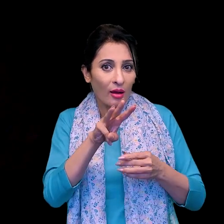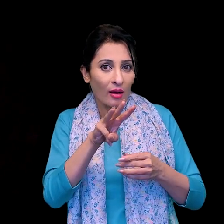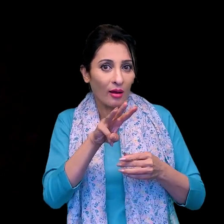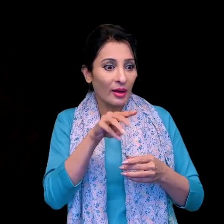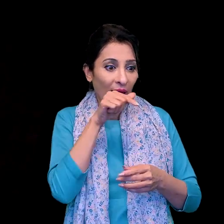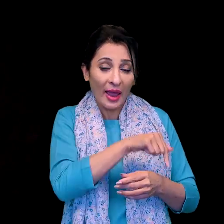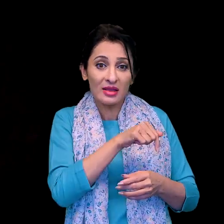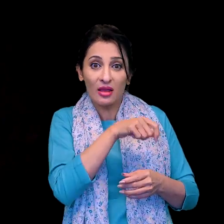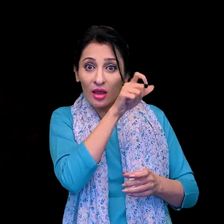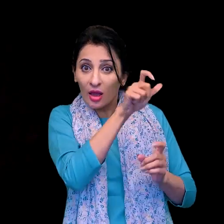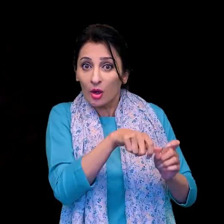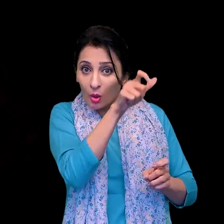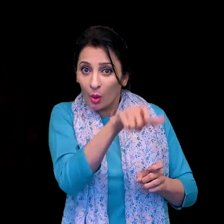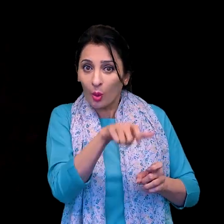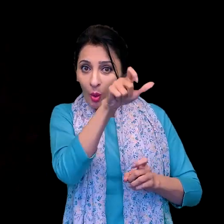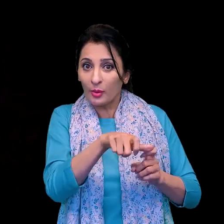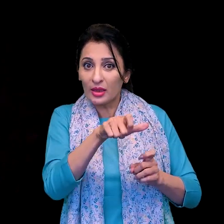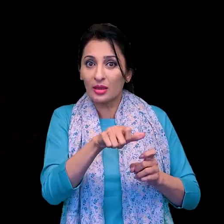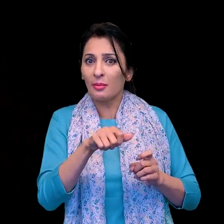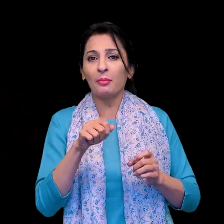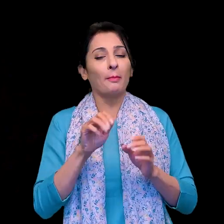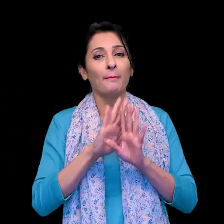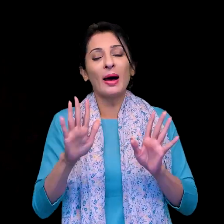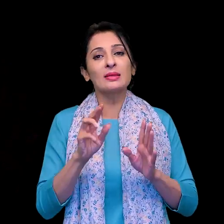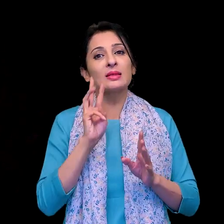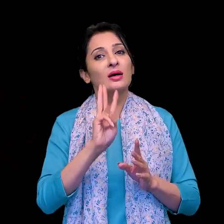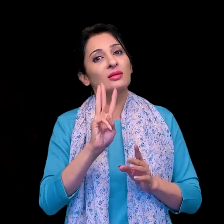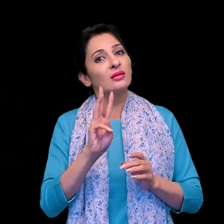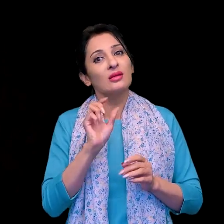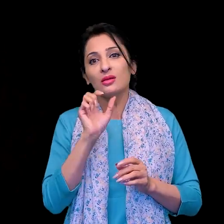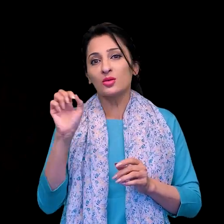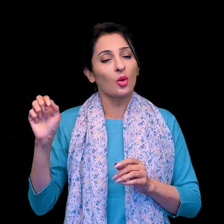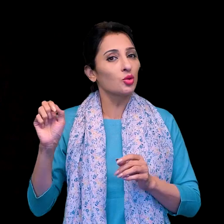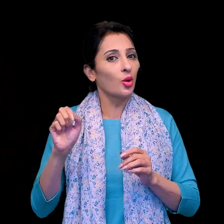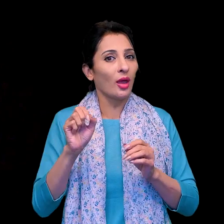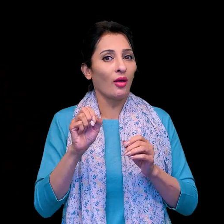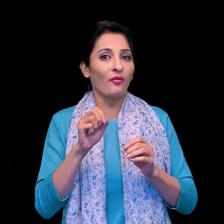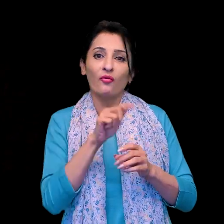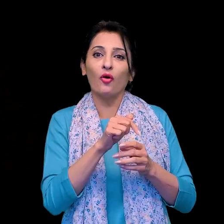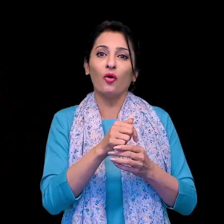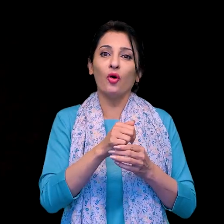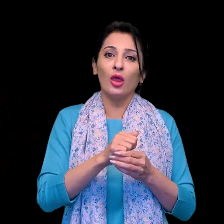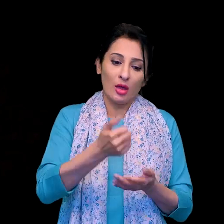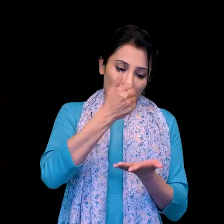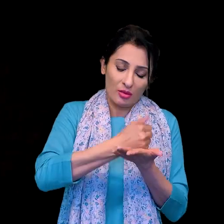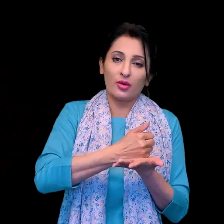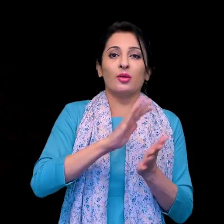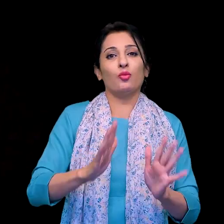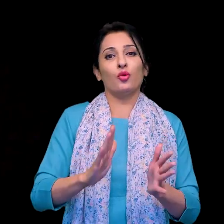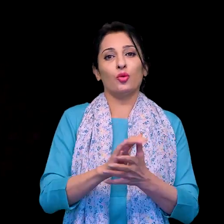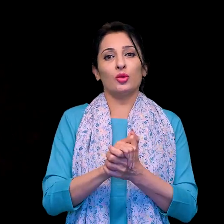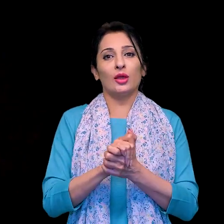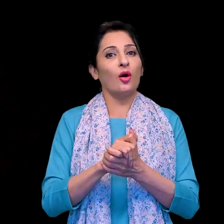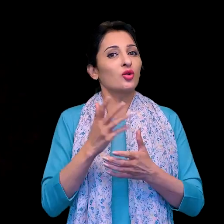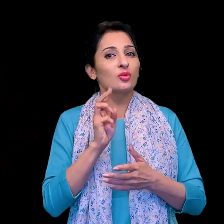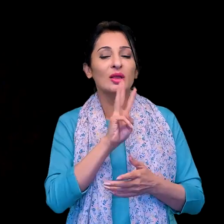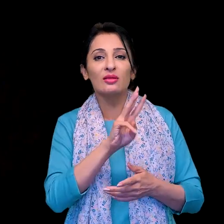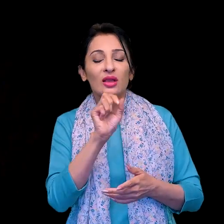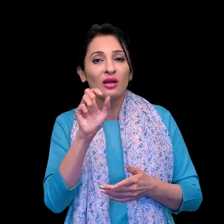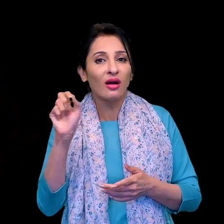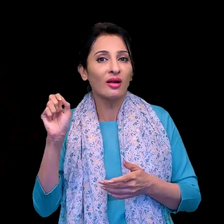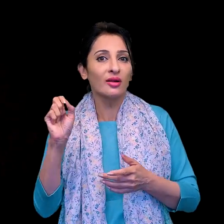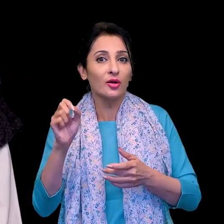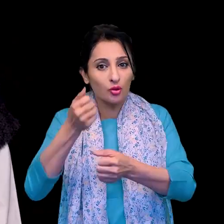only 300 will actually report it. And out of those 300, only 20 or so will actually